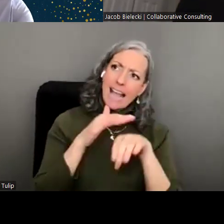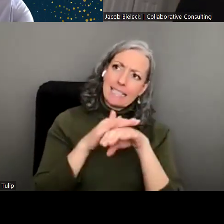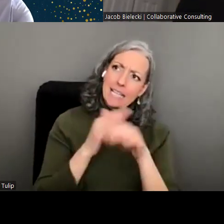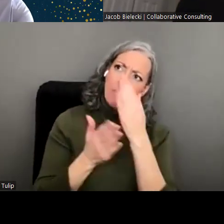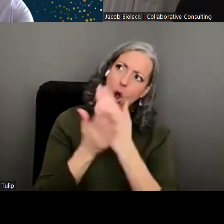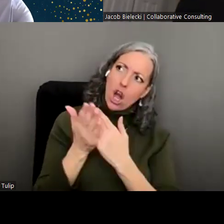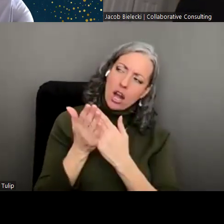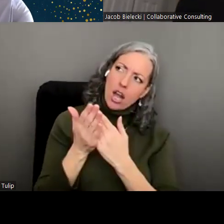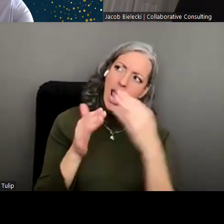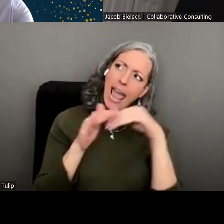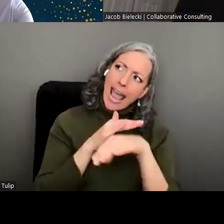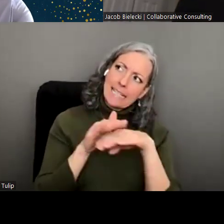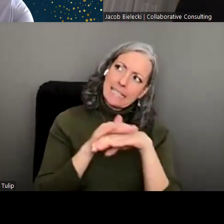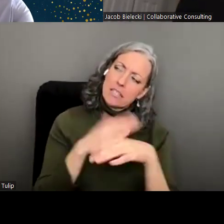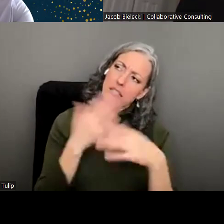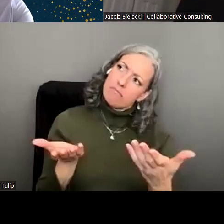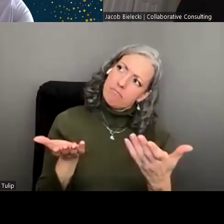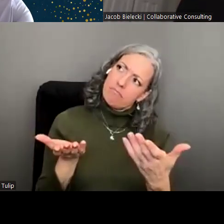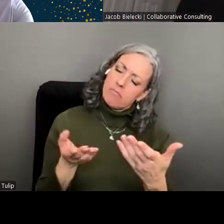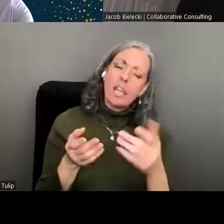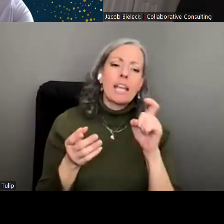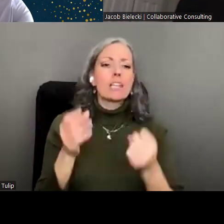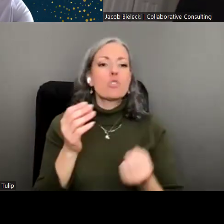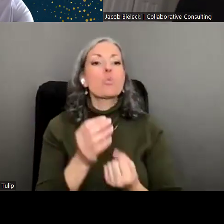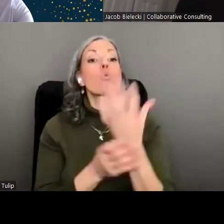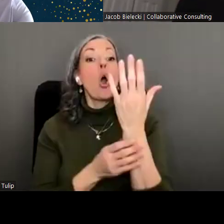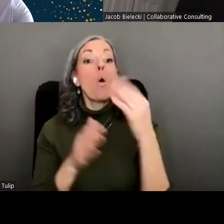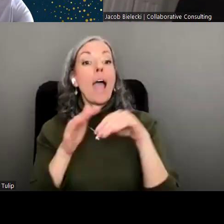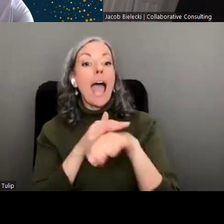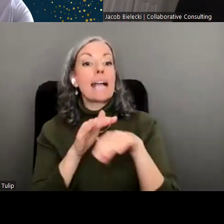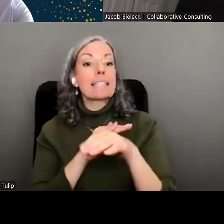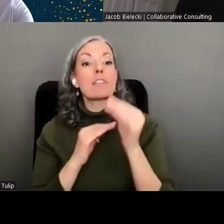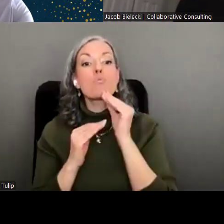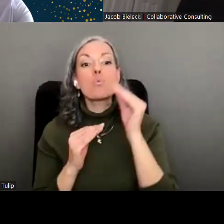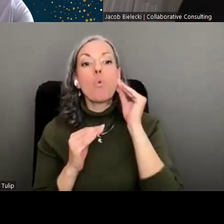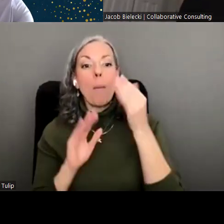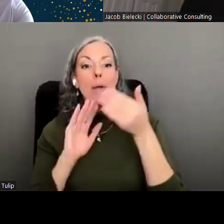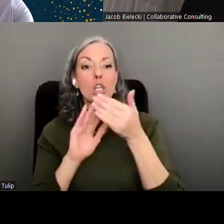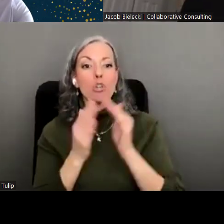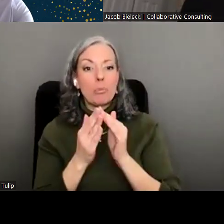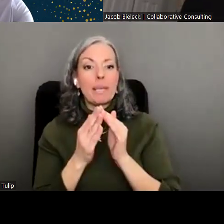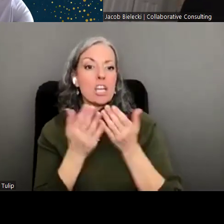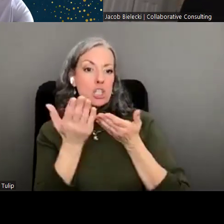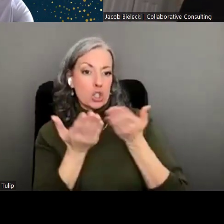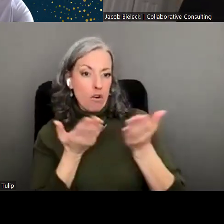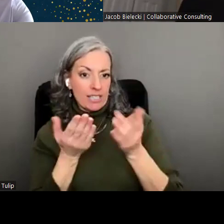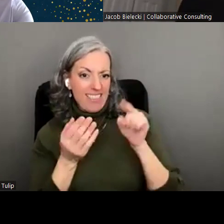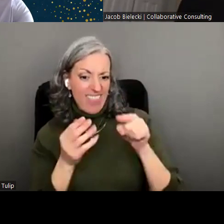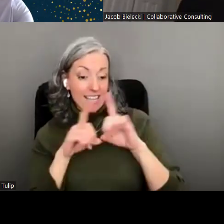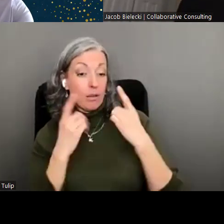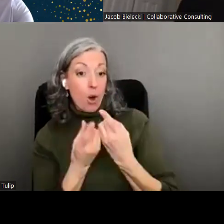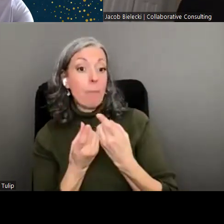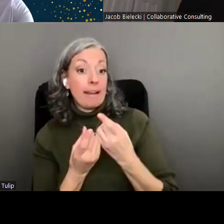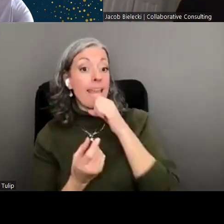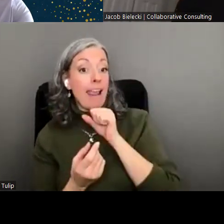is, we really need to grow access to home and community-based services, and that's where the Department of Aging is so